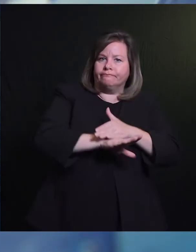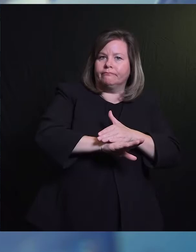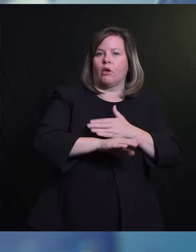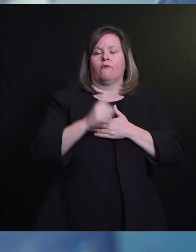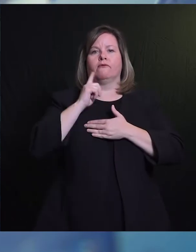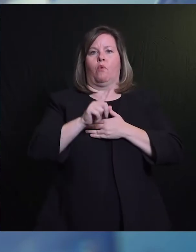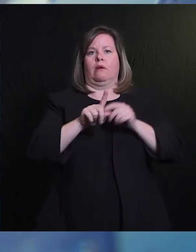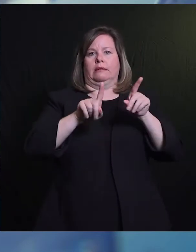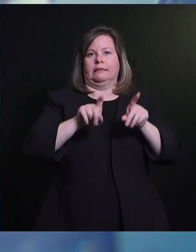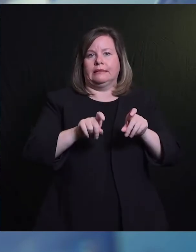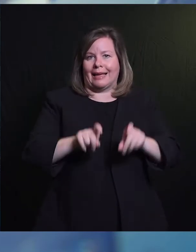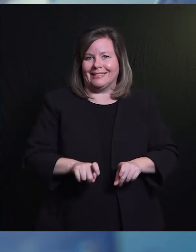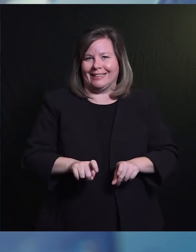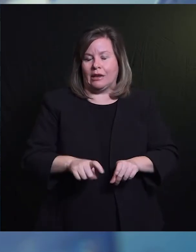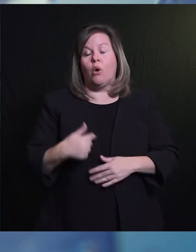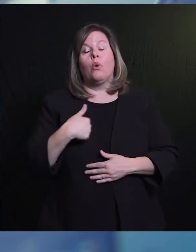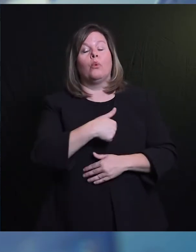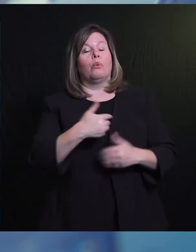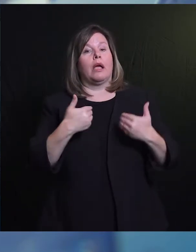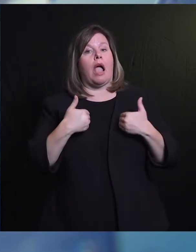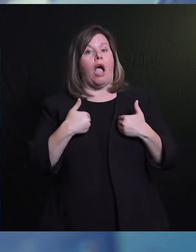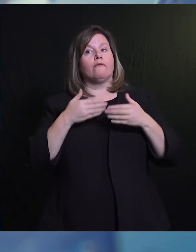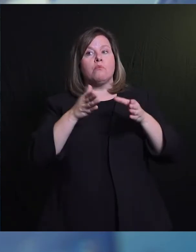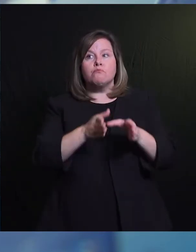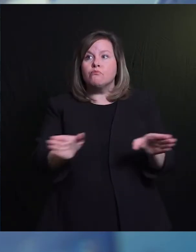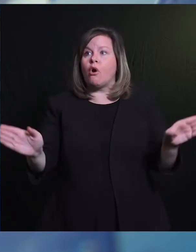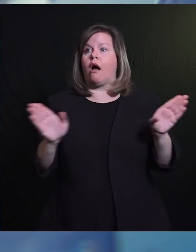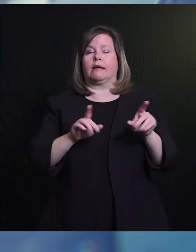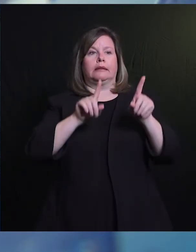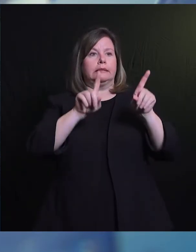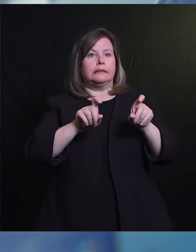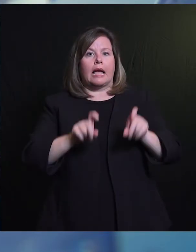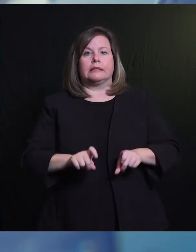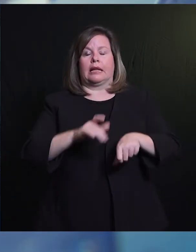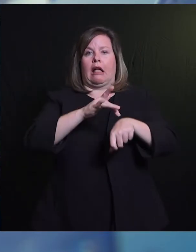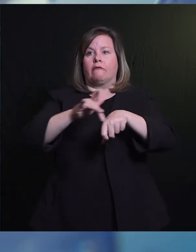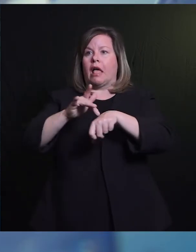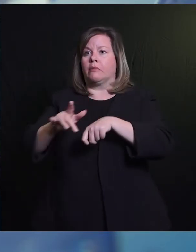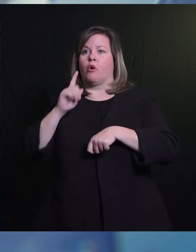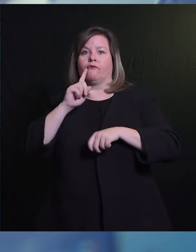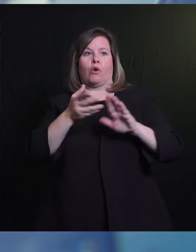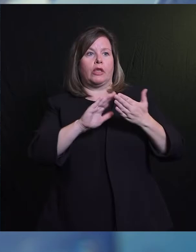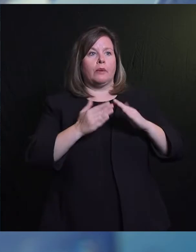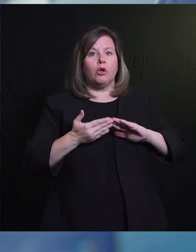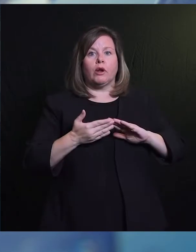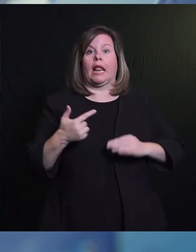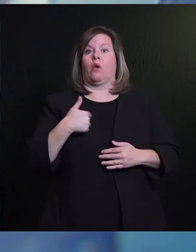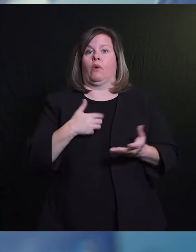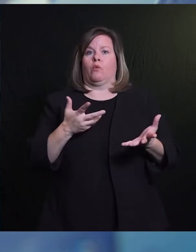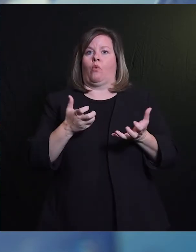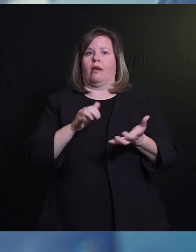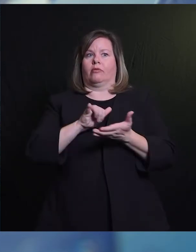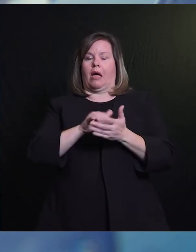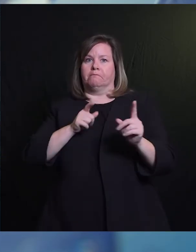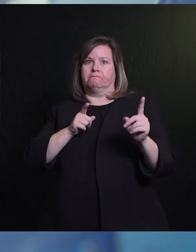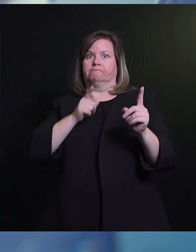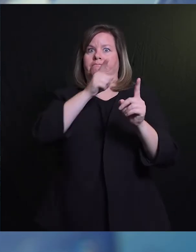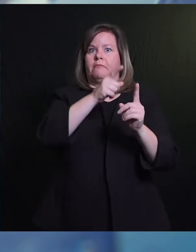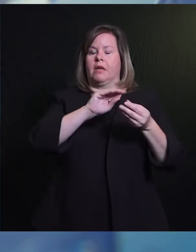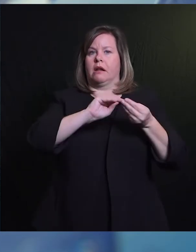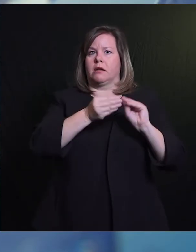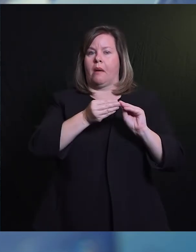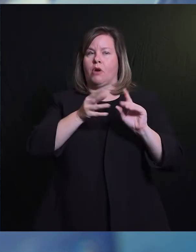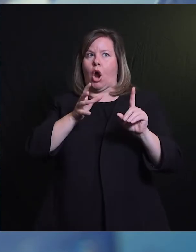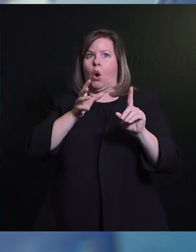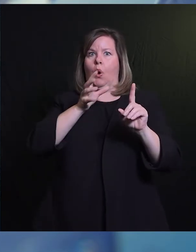solution in making sure that we have broad testing available throughout the community so we can hit that number, and most importantly, so people